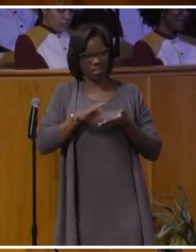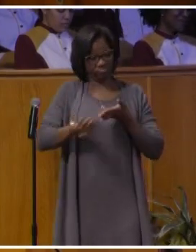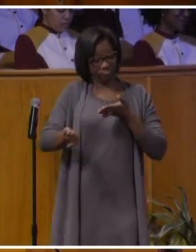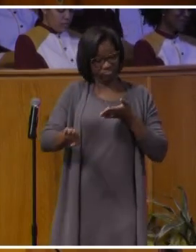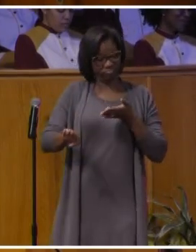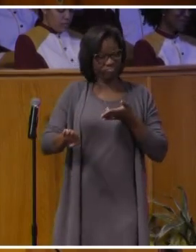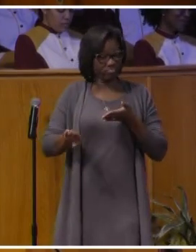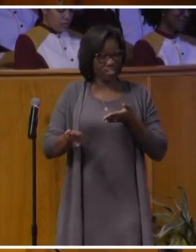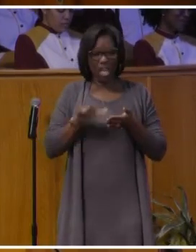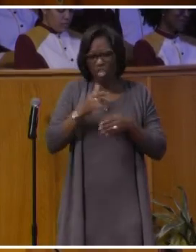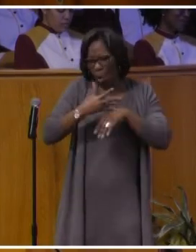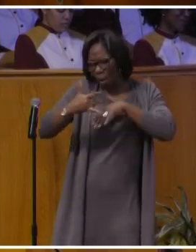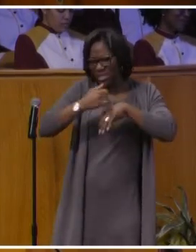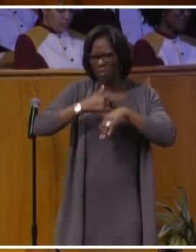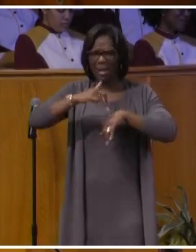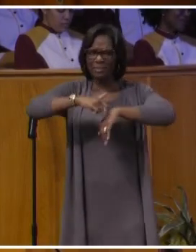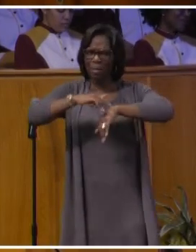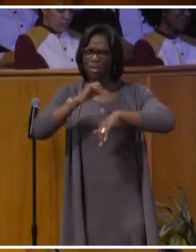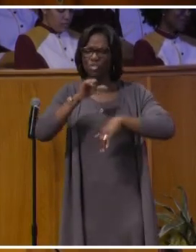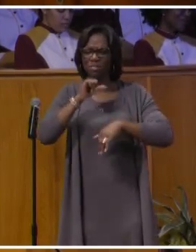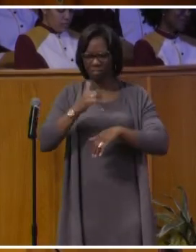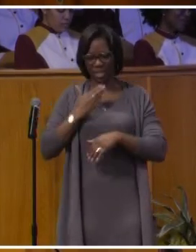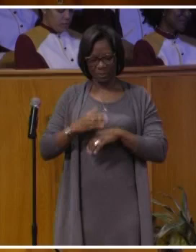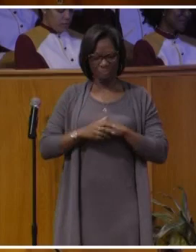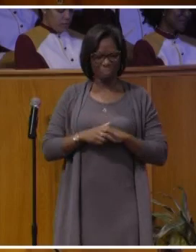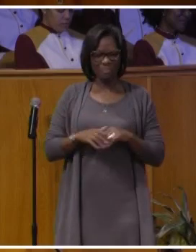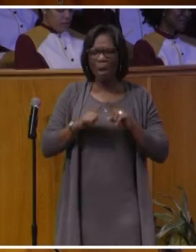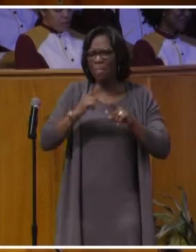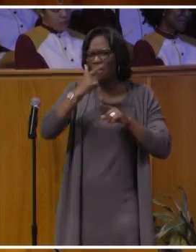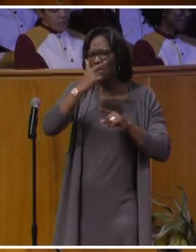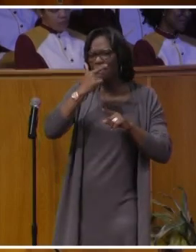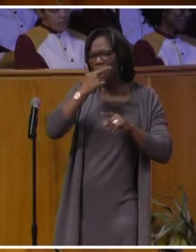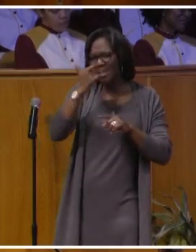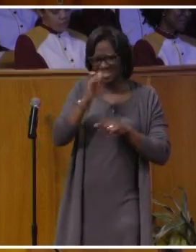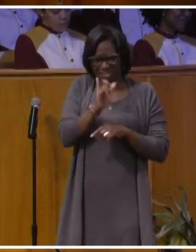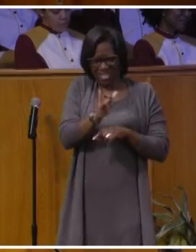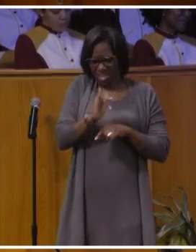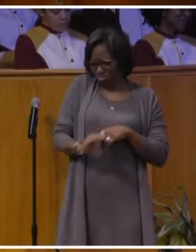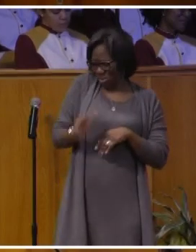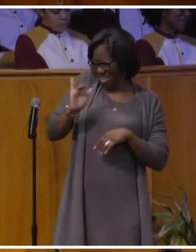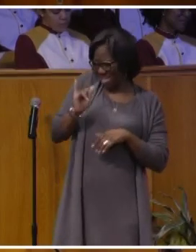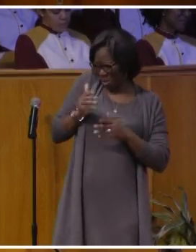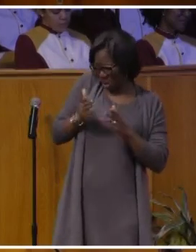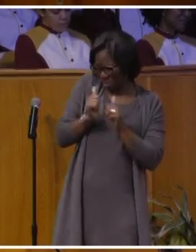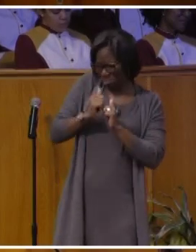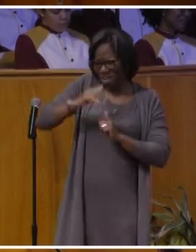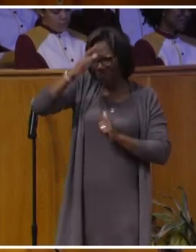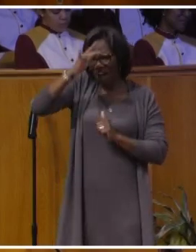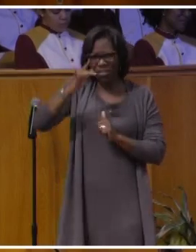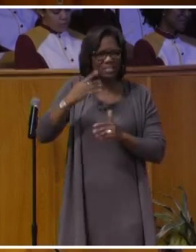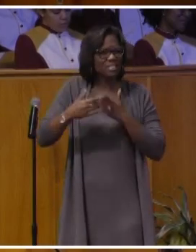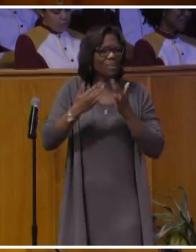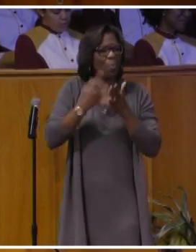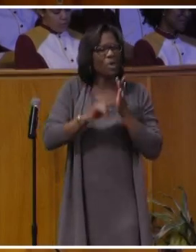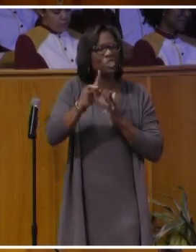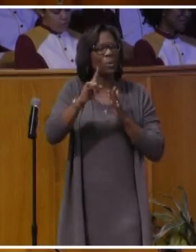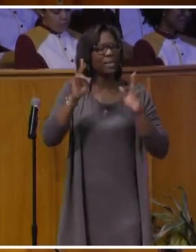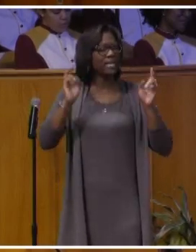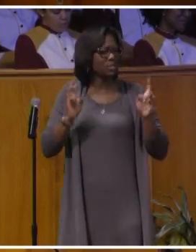it. And because of that, I kind of believe that no matter what your issue is in